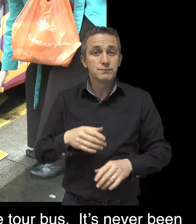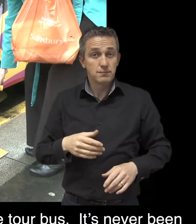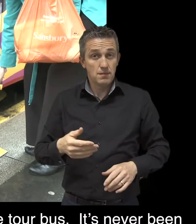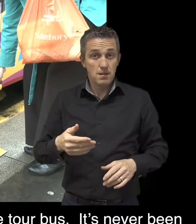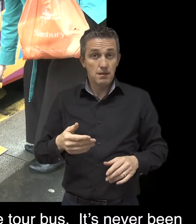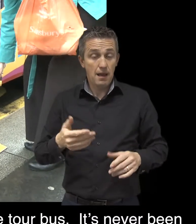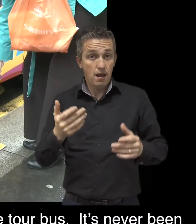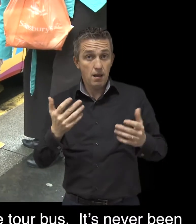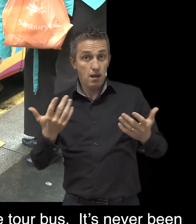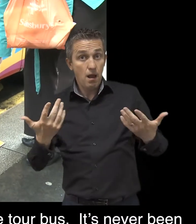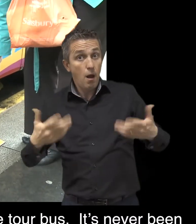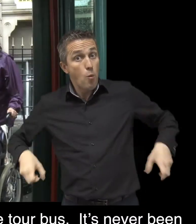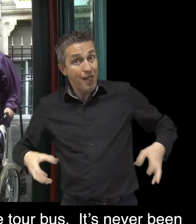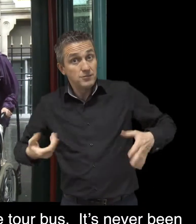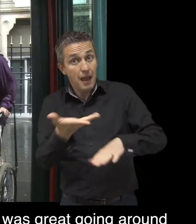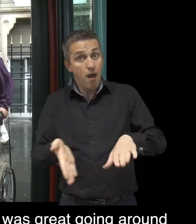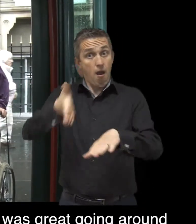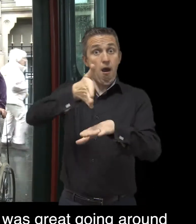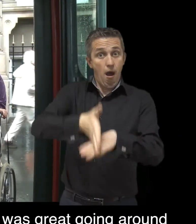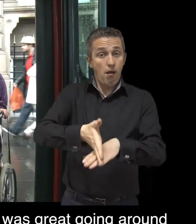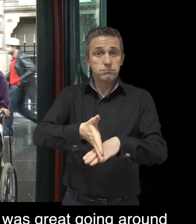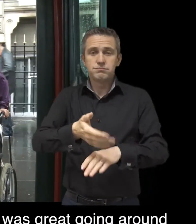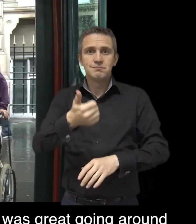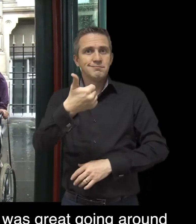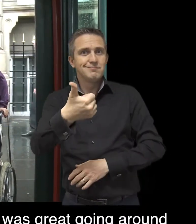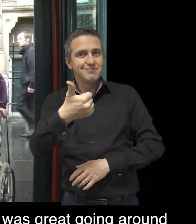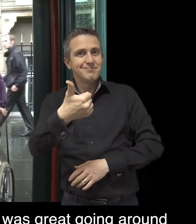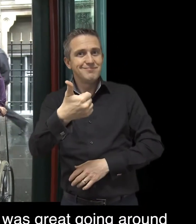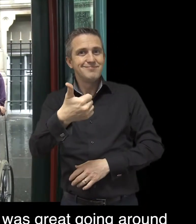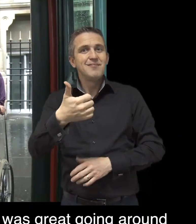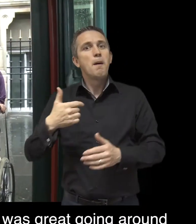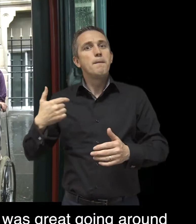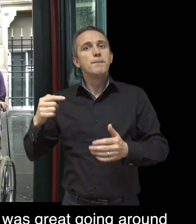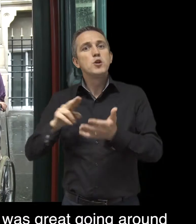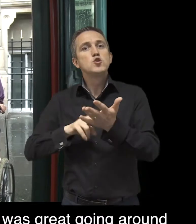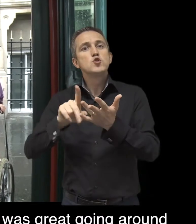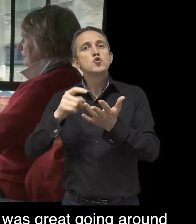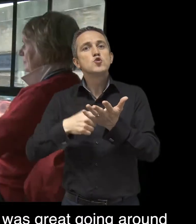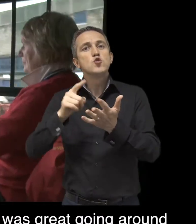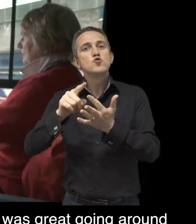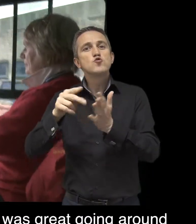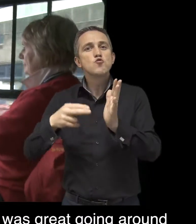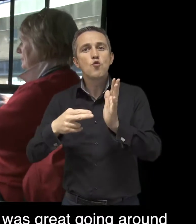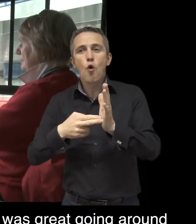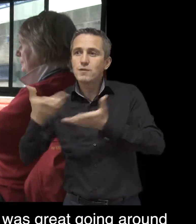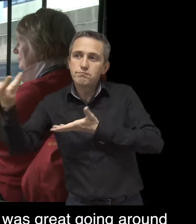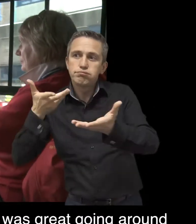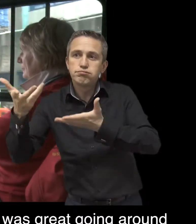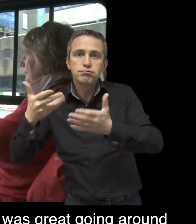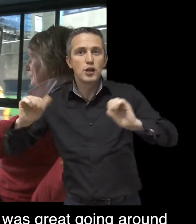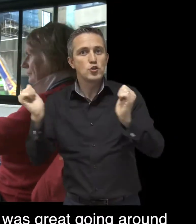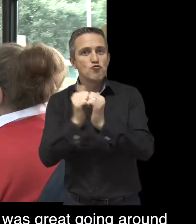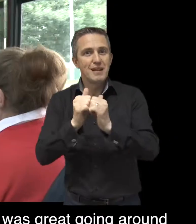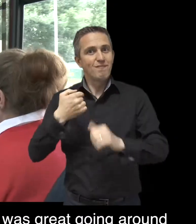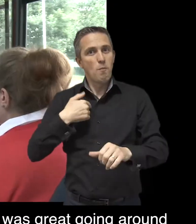for wheelchairs that you could go on that tour bus, and Noreen found it, and it was great going round the